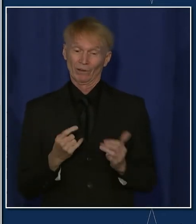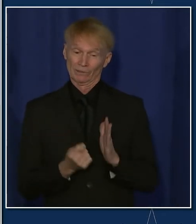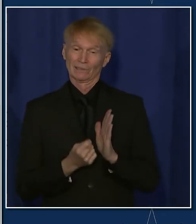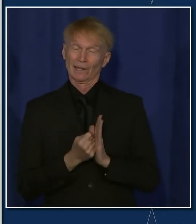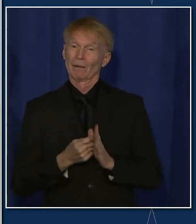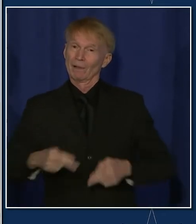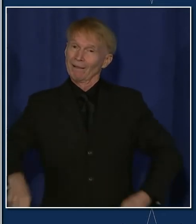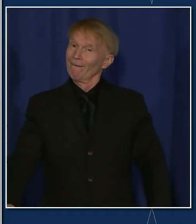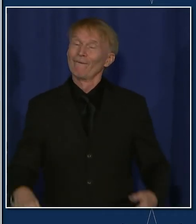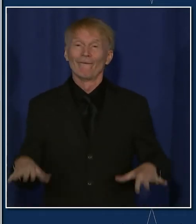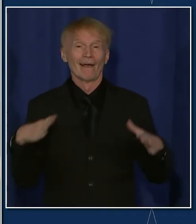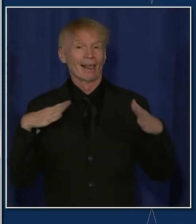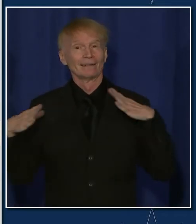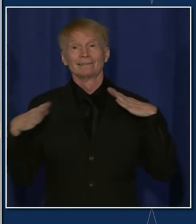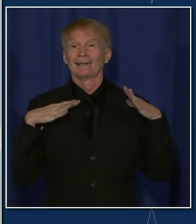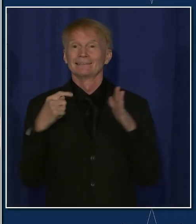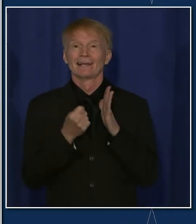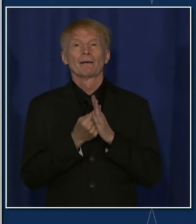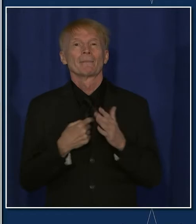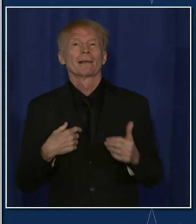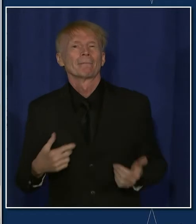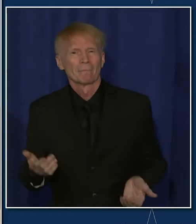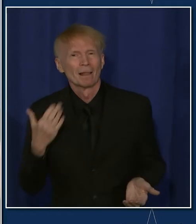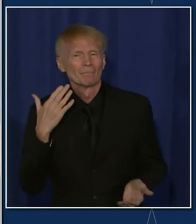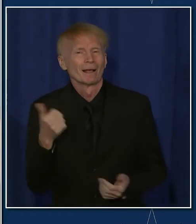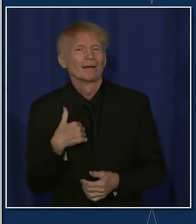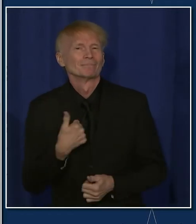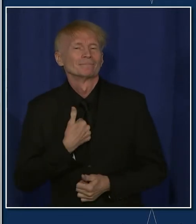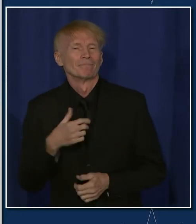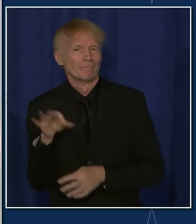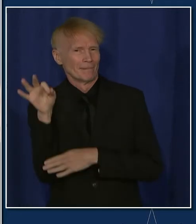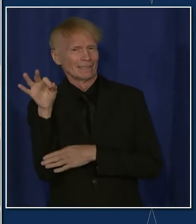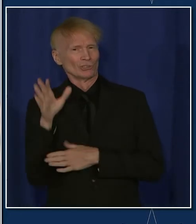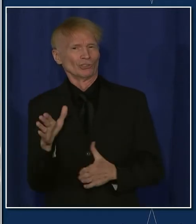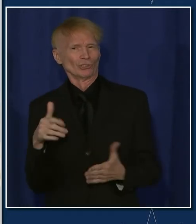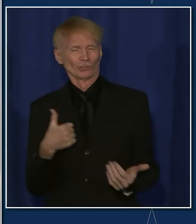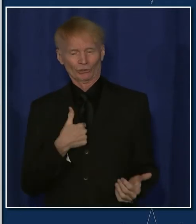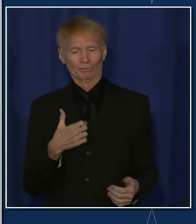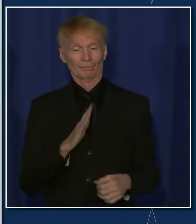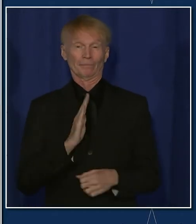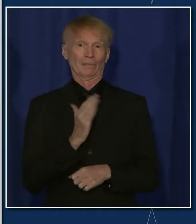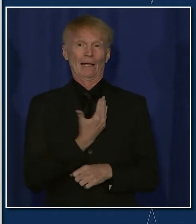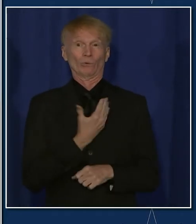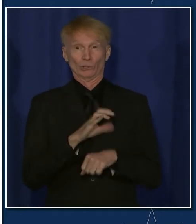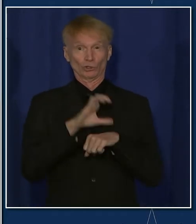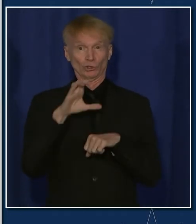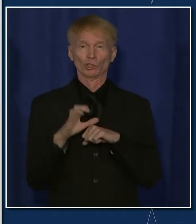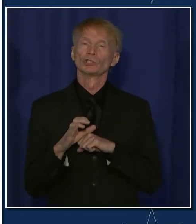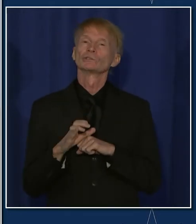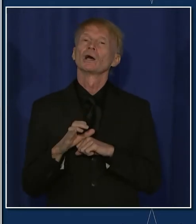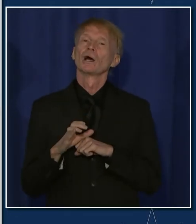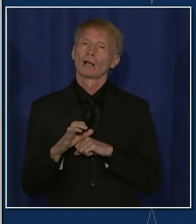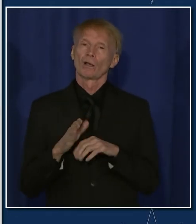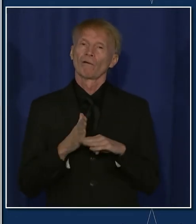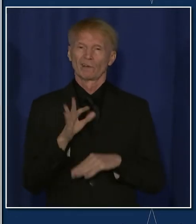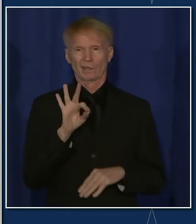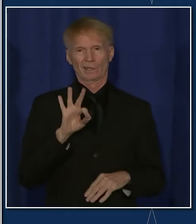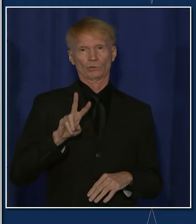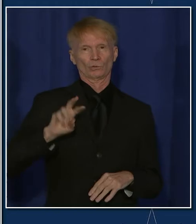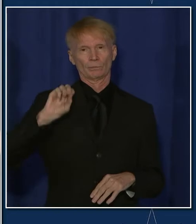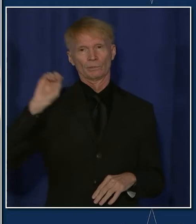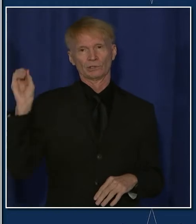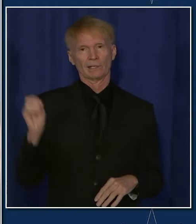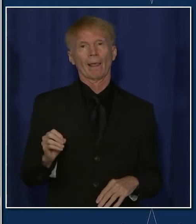the high holiday season. I'm also a pastor. In our church, I will tell you that we have over